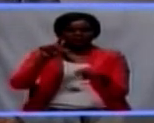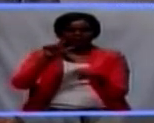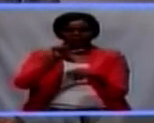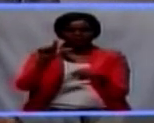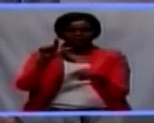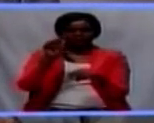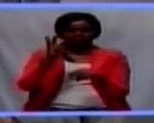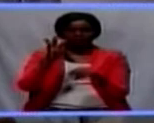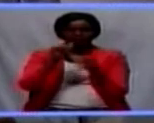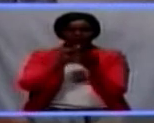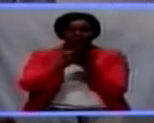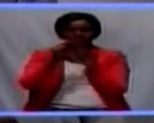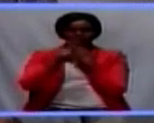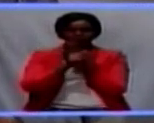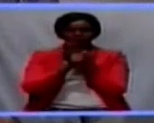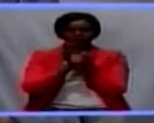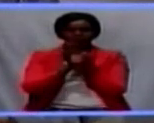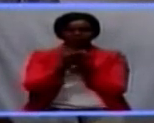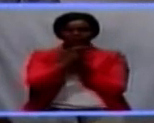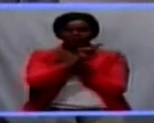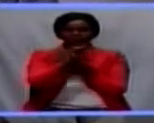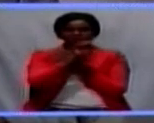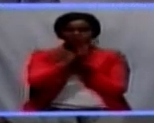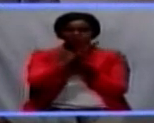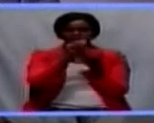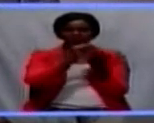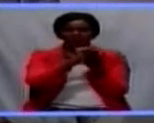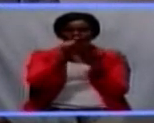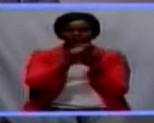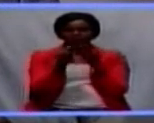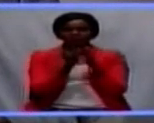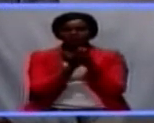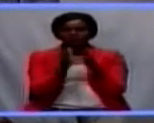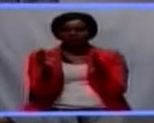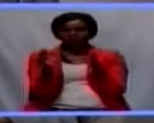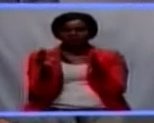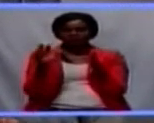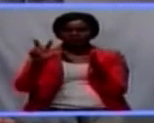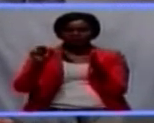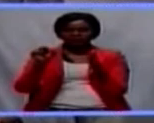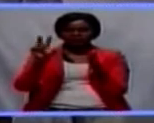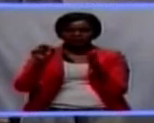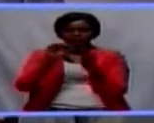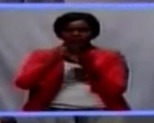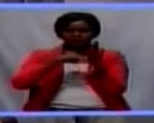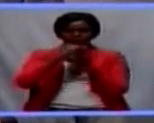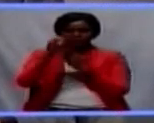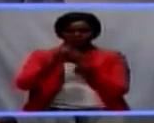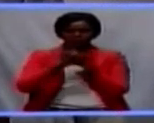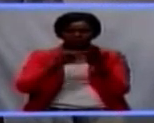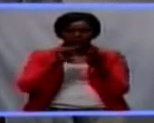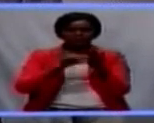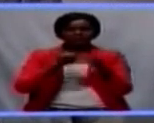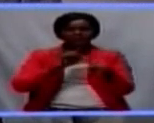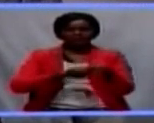24th April. Yeah, it's 2 months. 24th April to 30th June. This period is